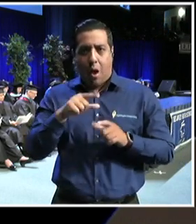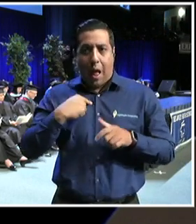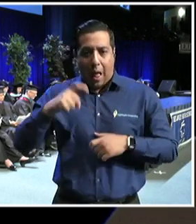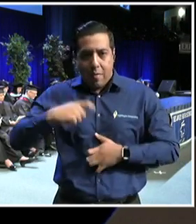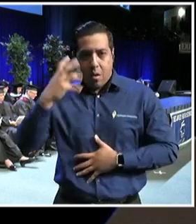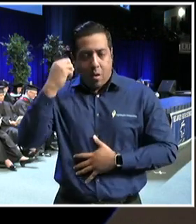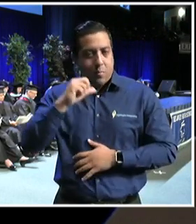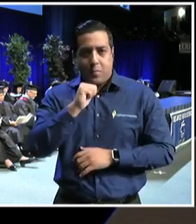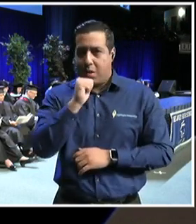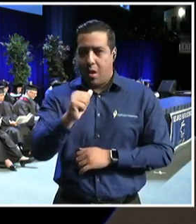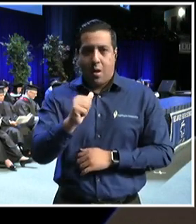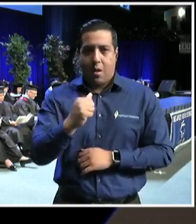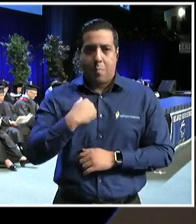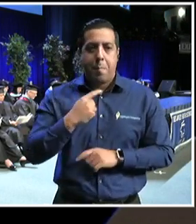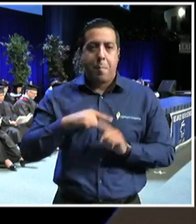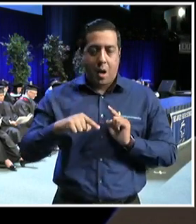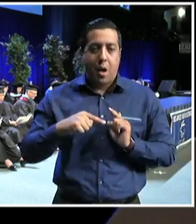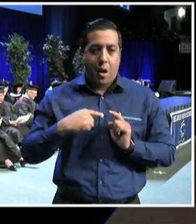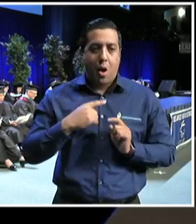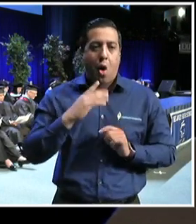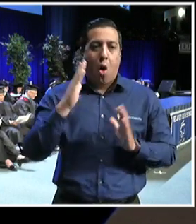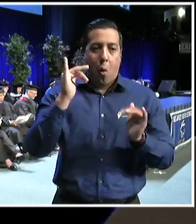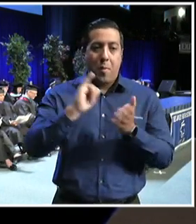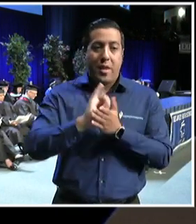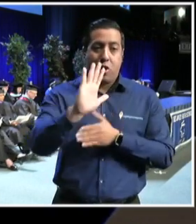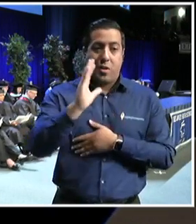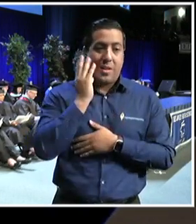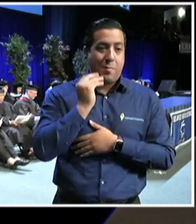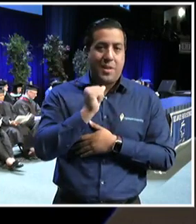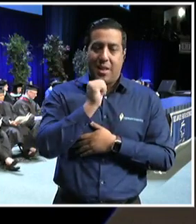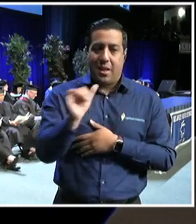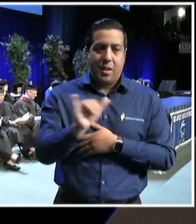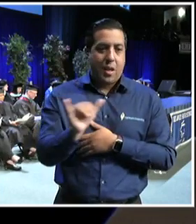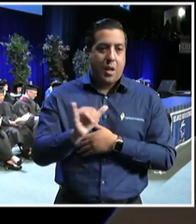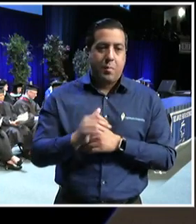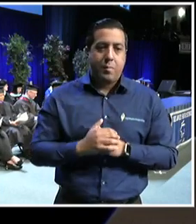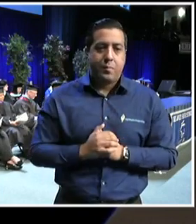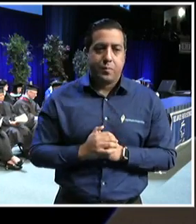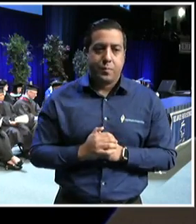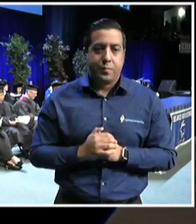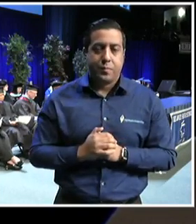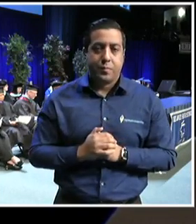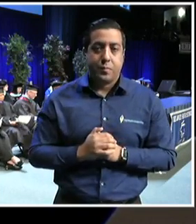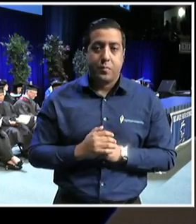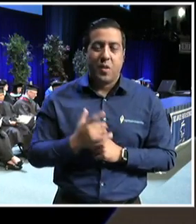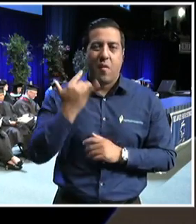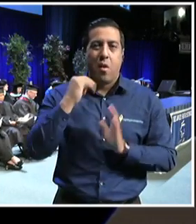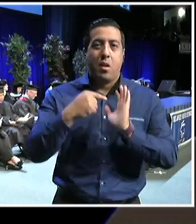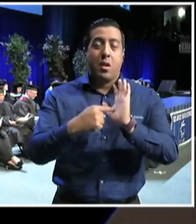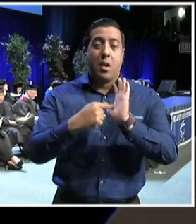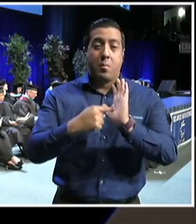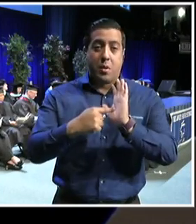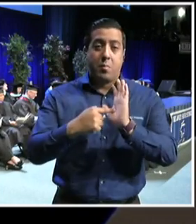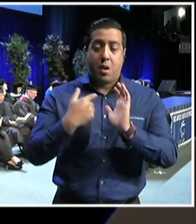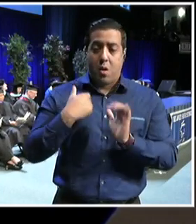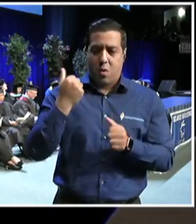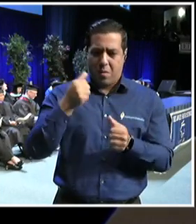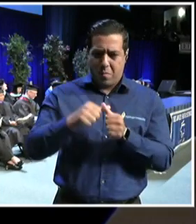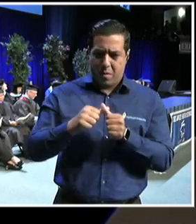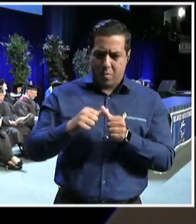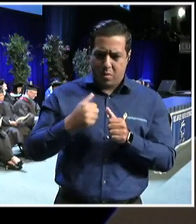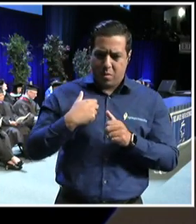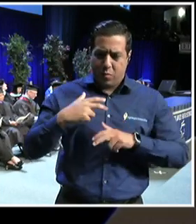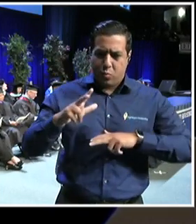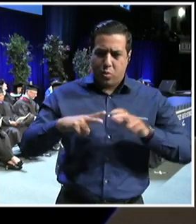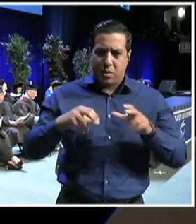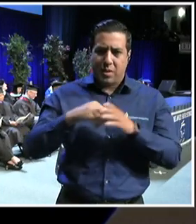memorization, and I truly hope your experience isn't either. For instance, while I can remember walking out